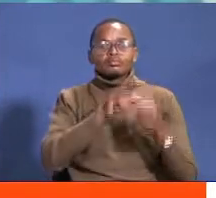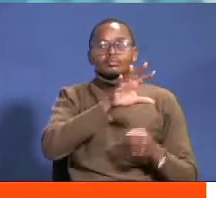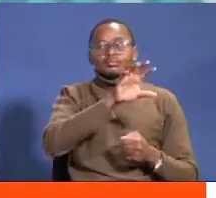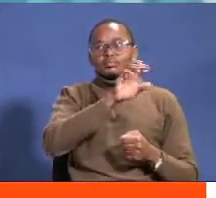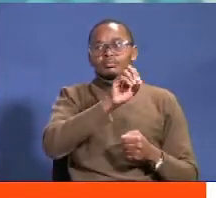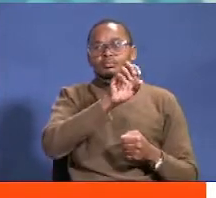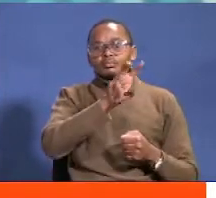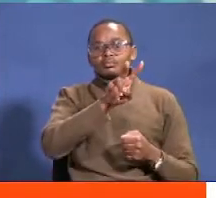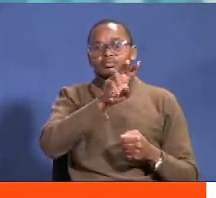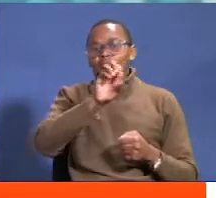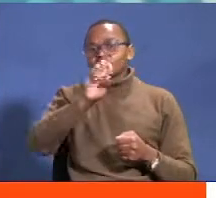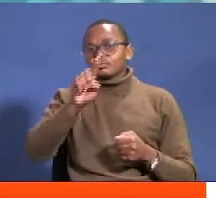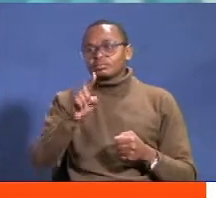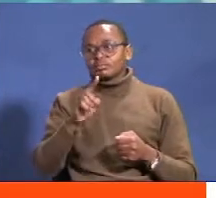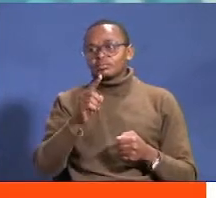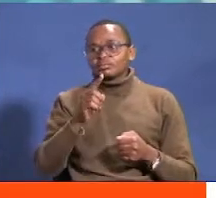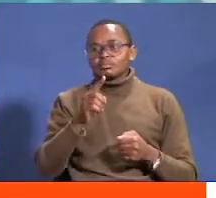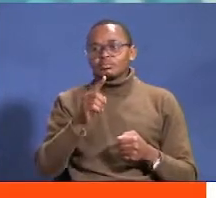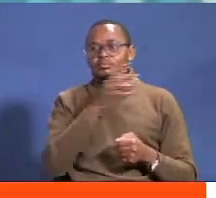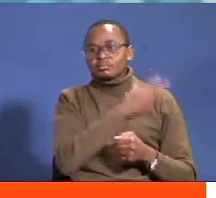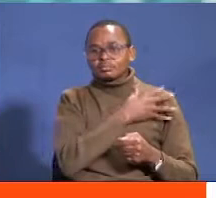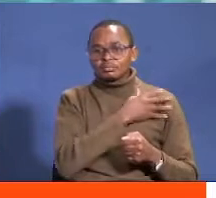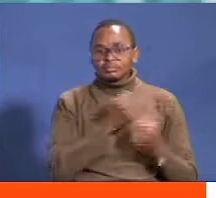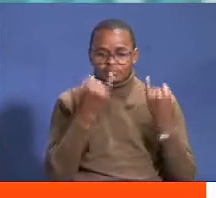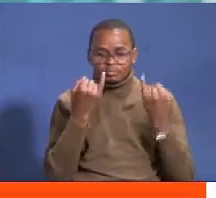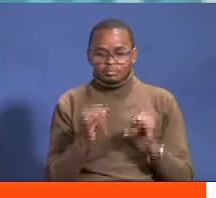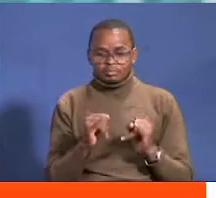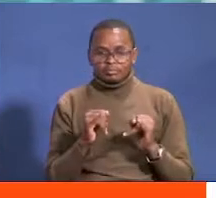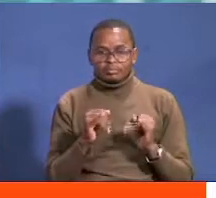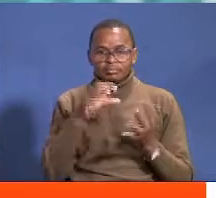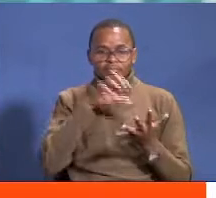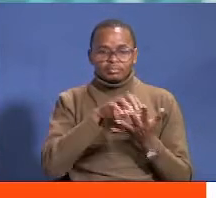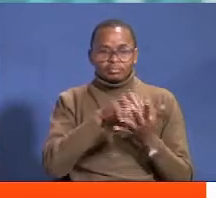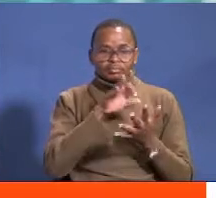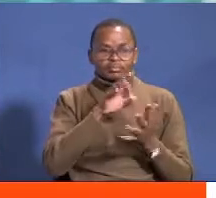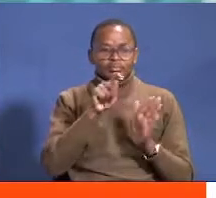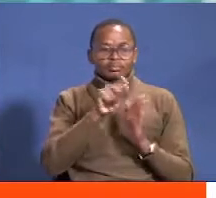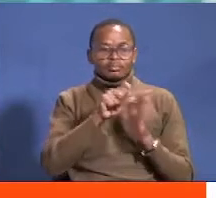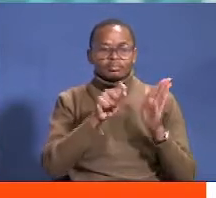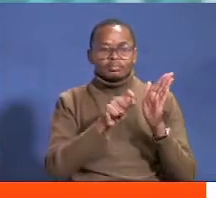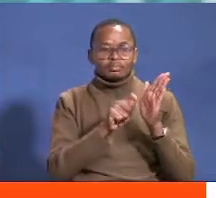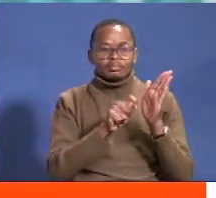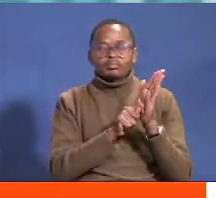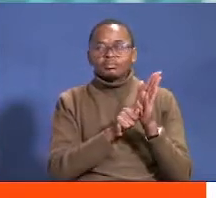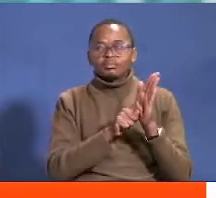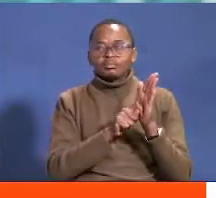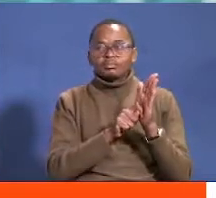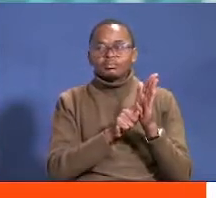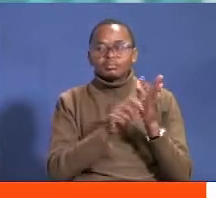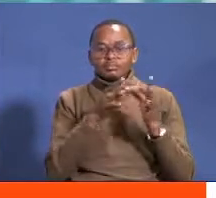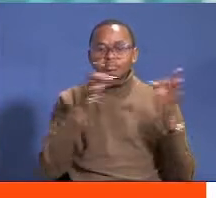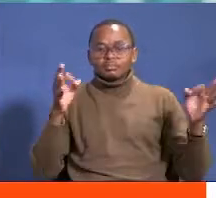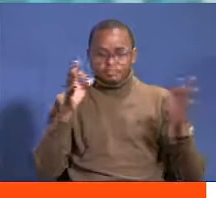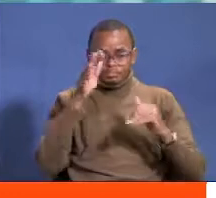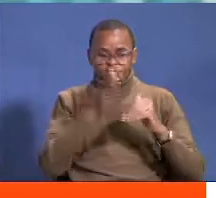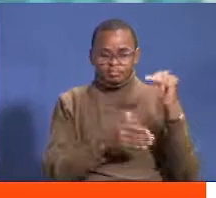around 2,000 years ago, and it's been here. And right now, the conditions of temperature are so intense compared to the